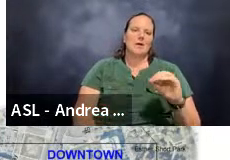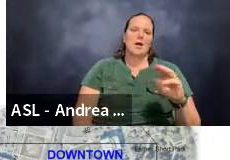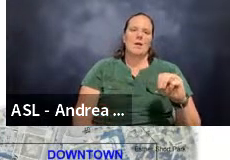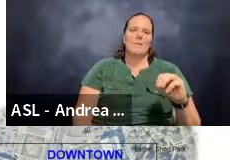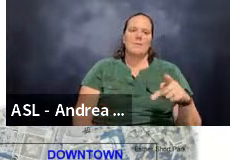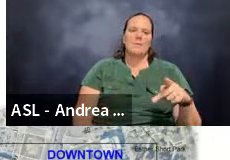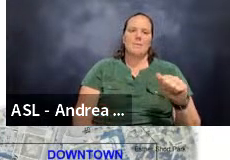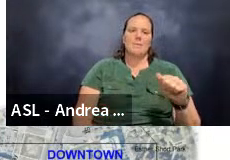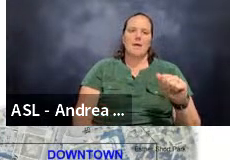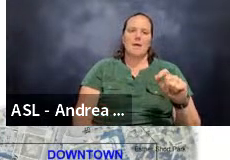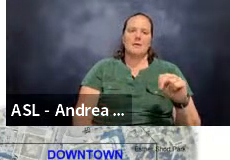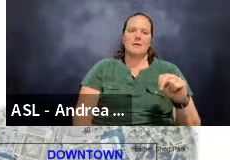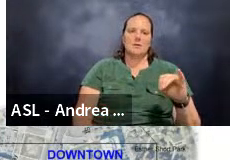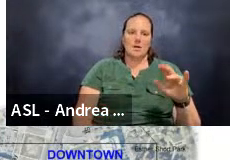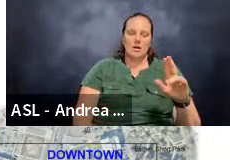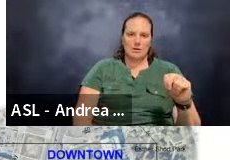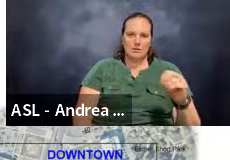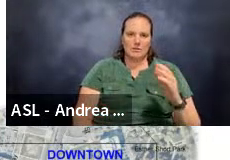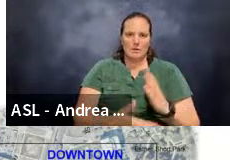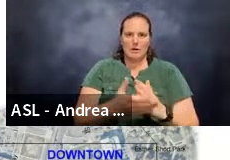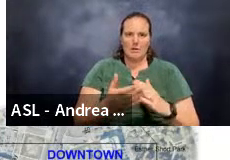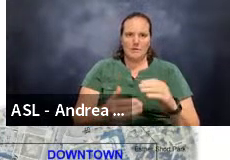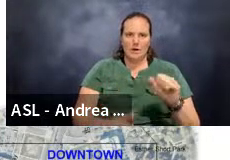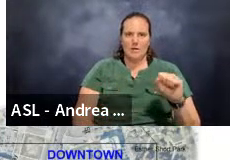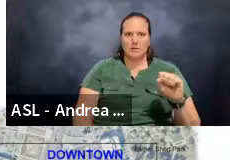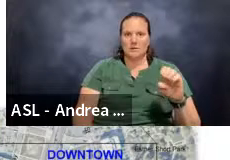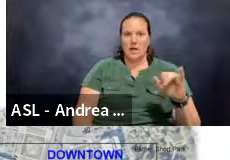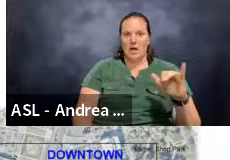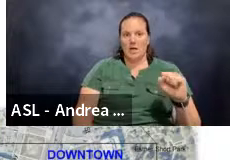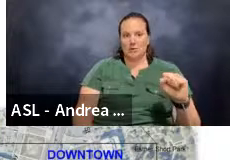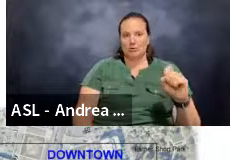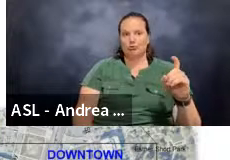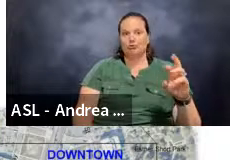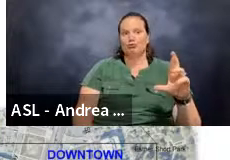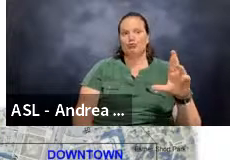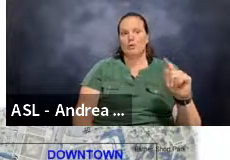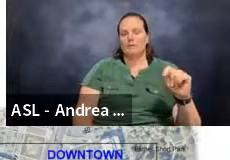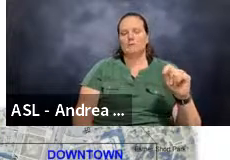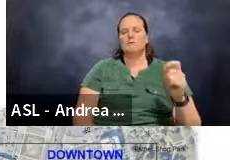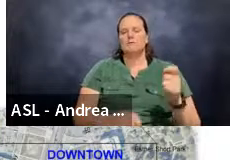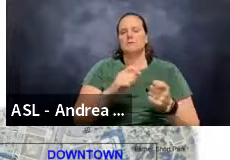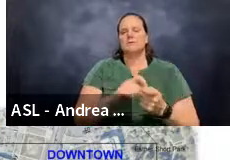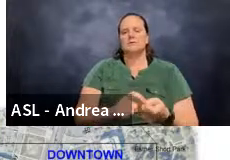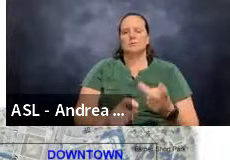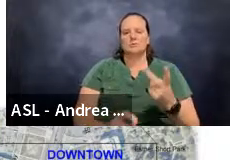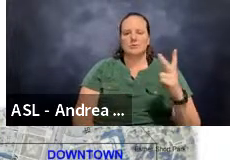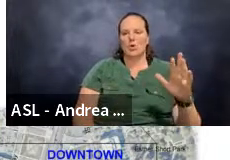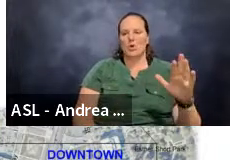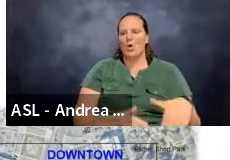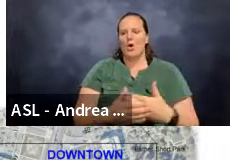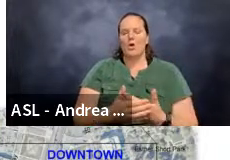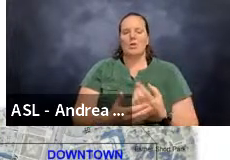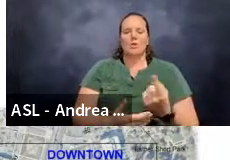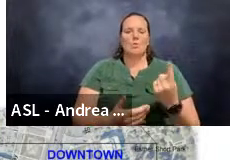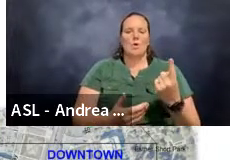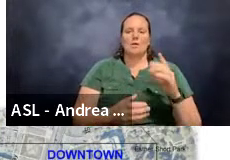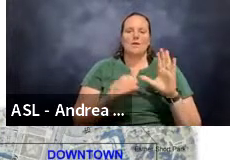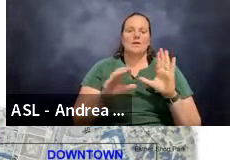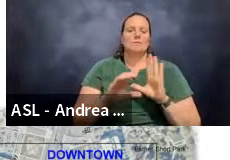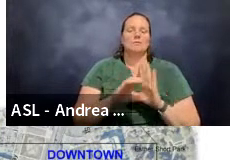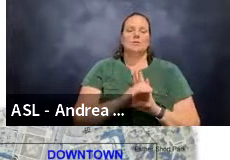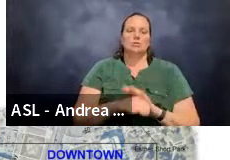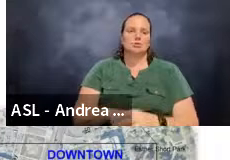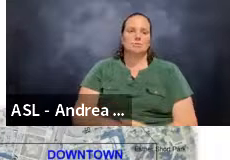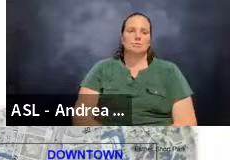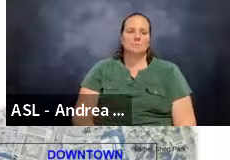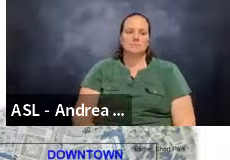really allow you to get into some of the more details and see it all in one image.